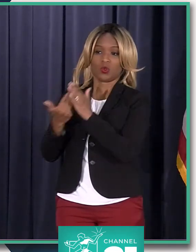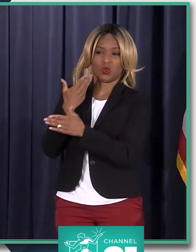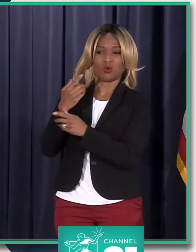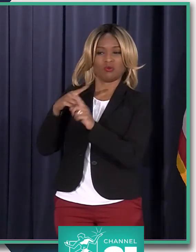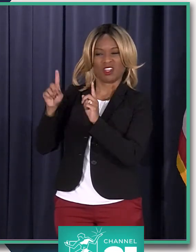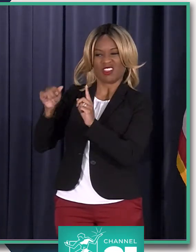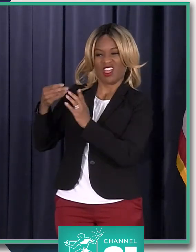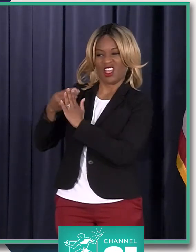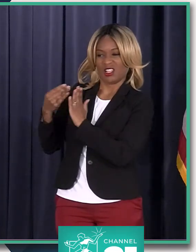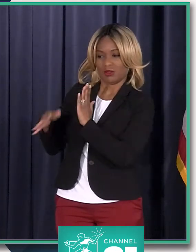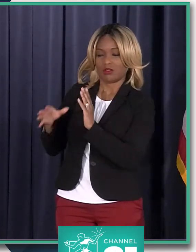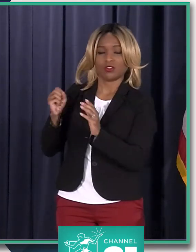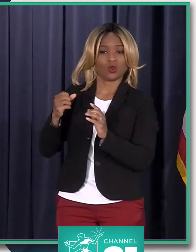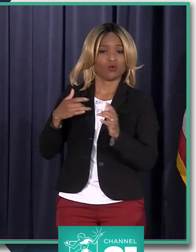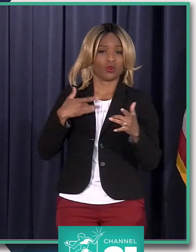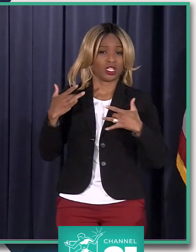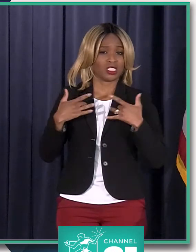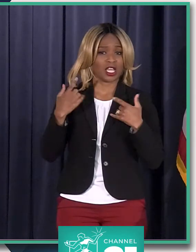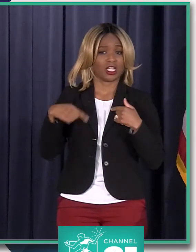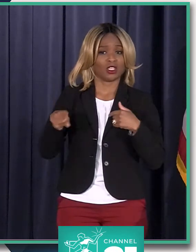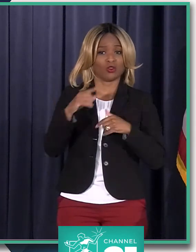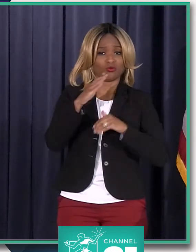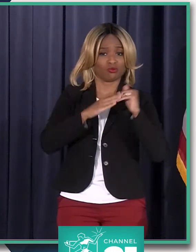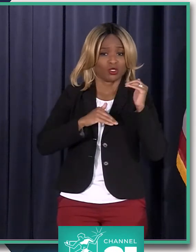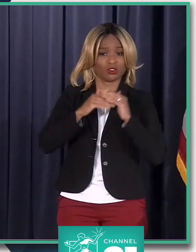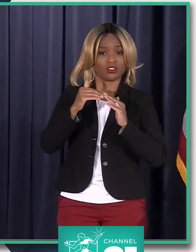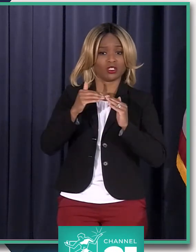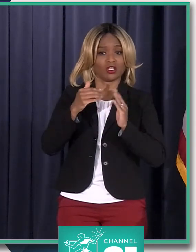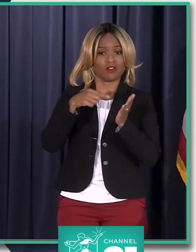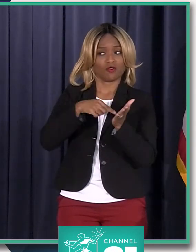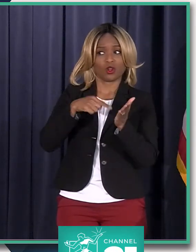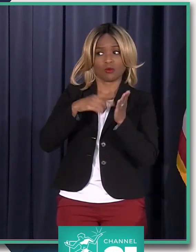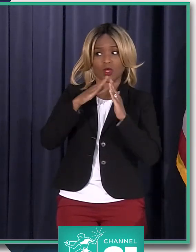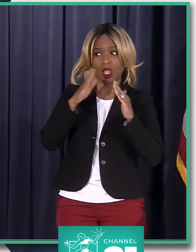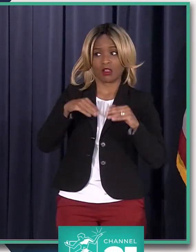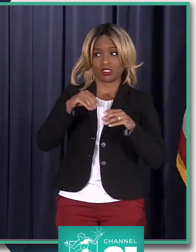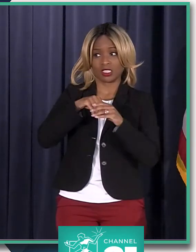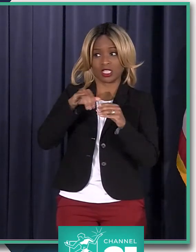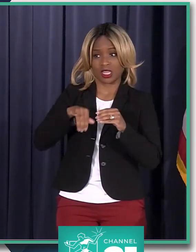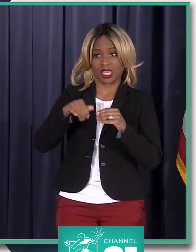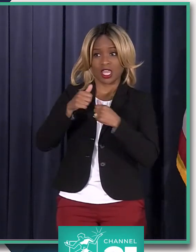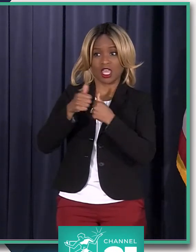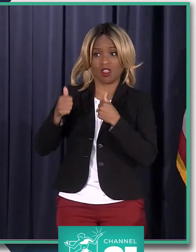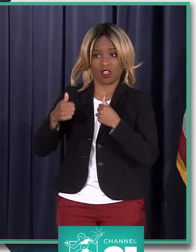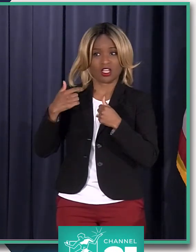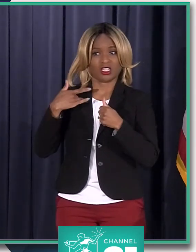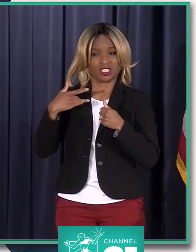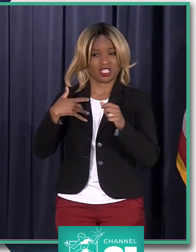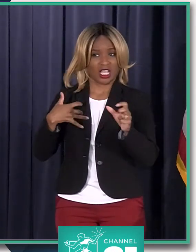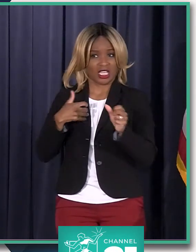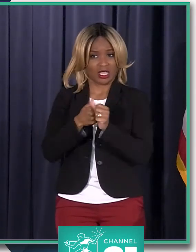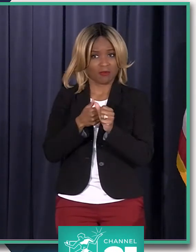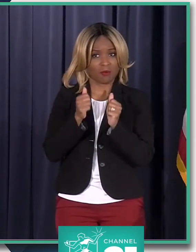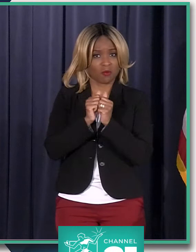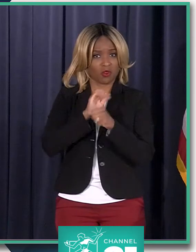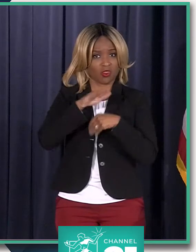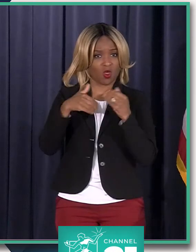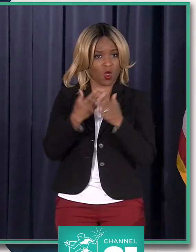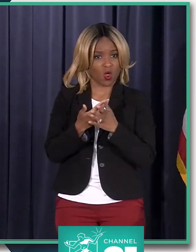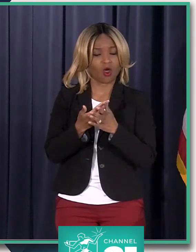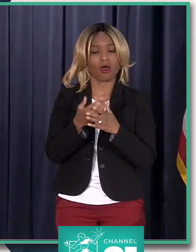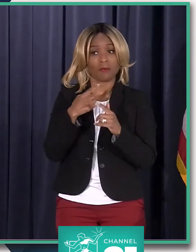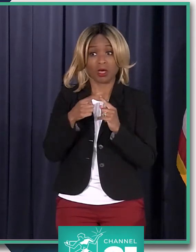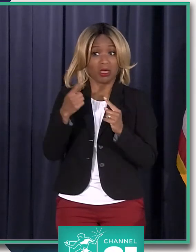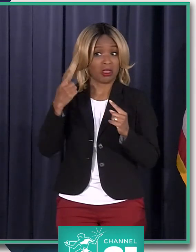I'm excited to hear that you're building affordable housing in that neighborhood. Usually I keep on top of all the proposals, but I hadn't heard about yours, so thank you for